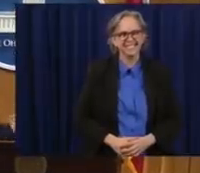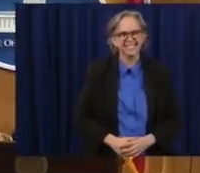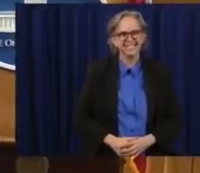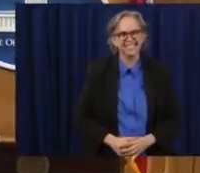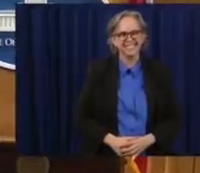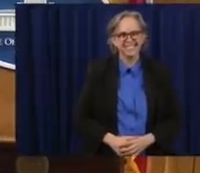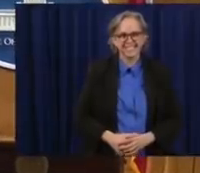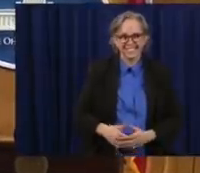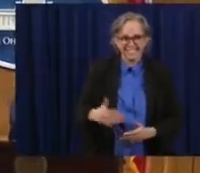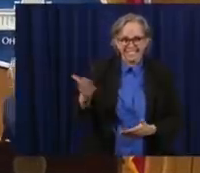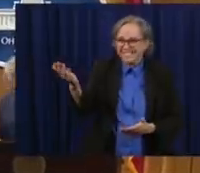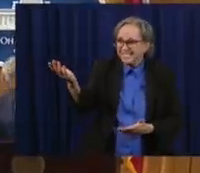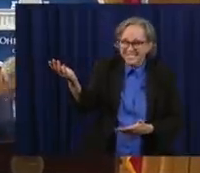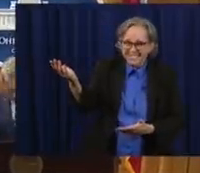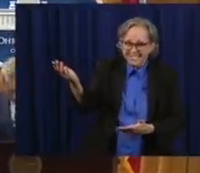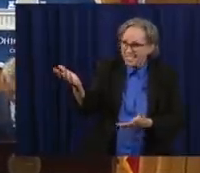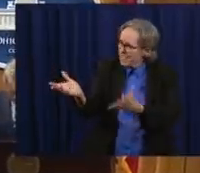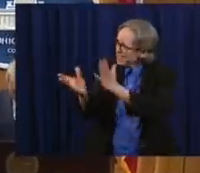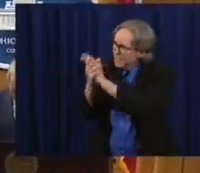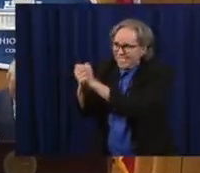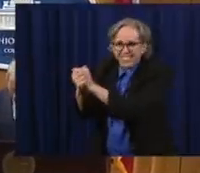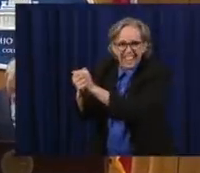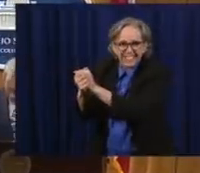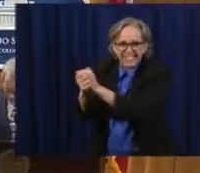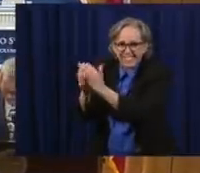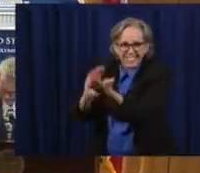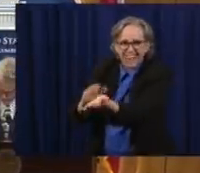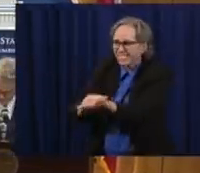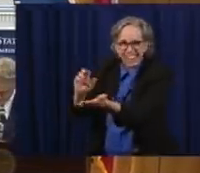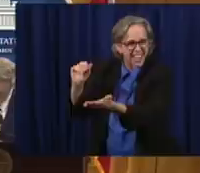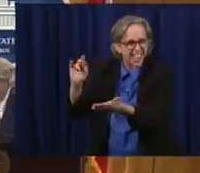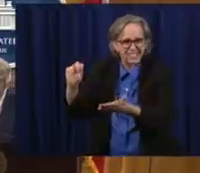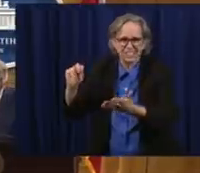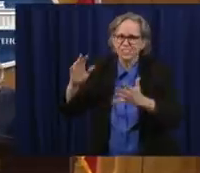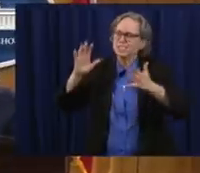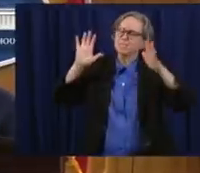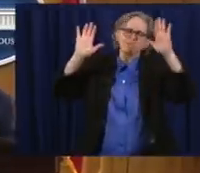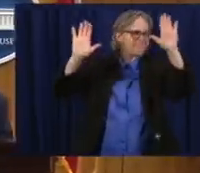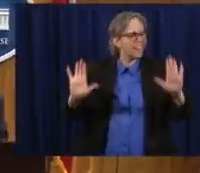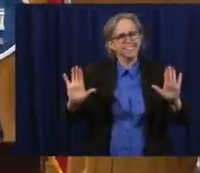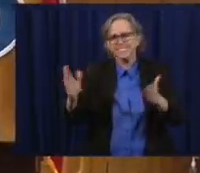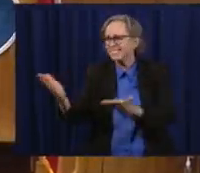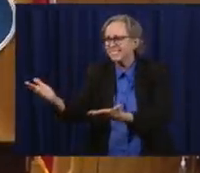Dr. Acton, congratulations. That is absolutely fantastic,